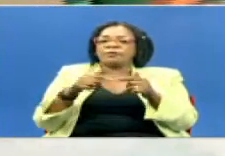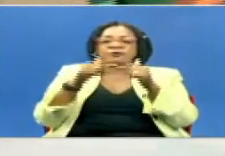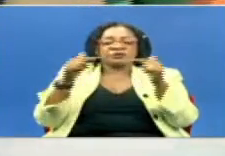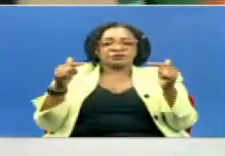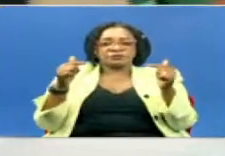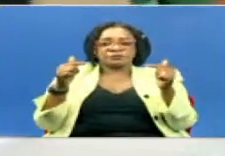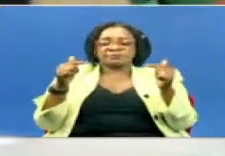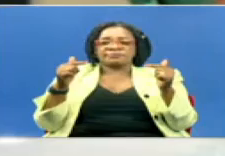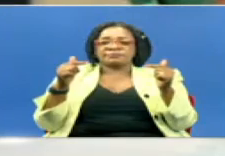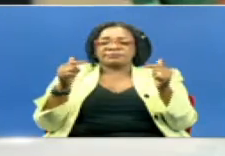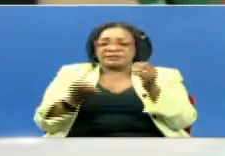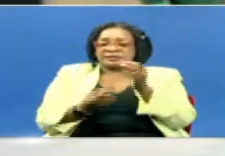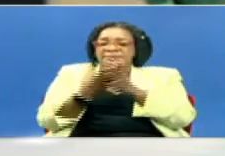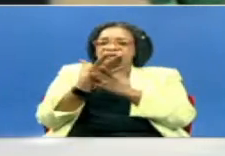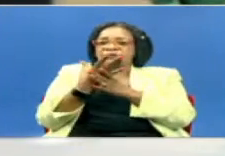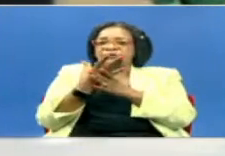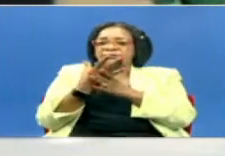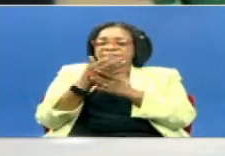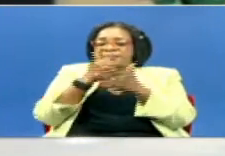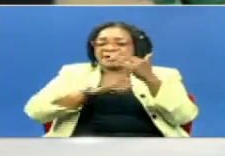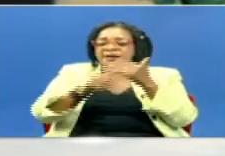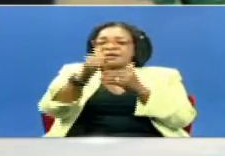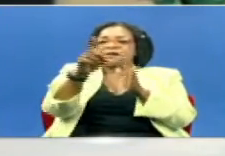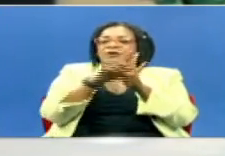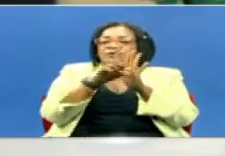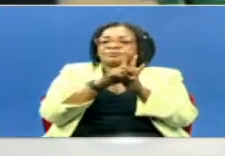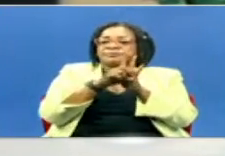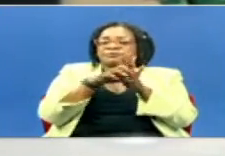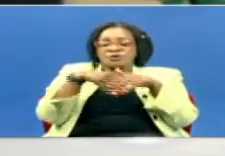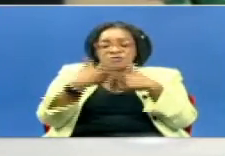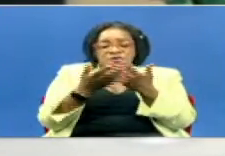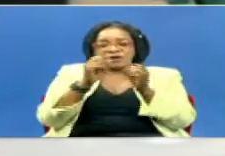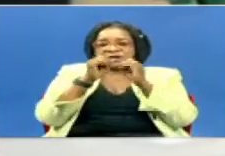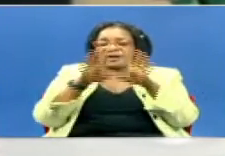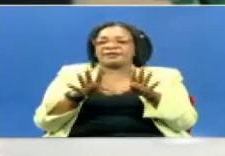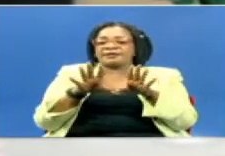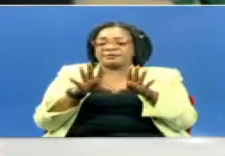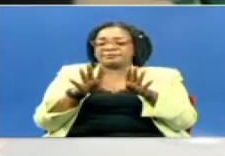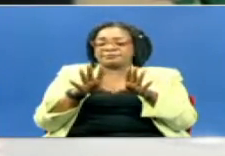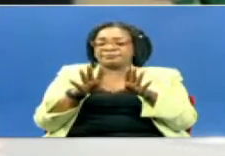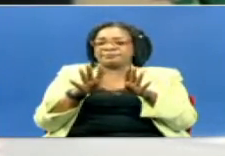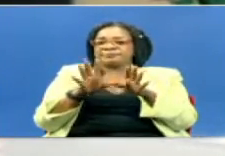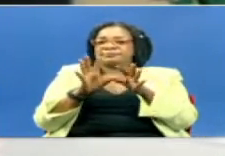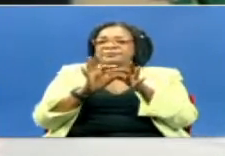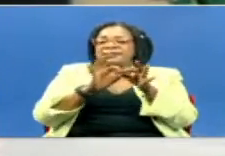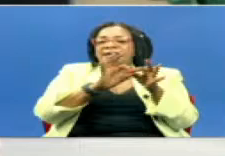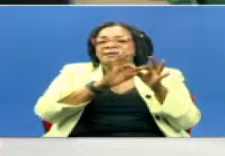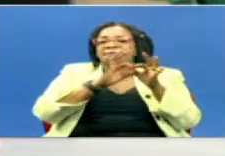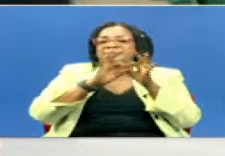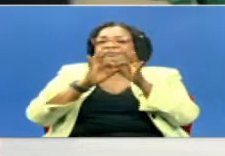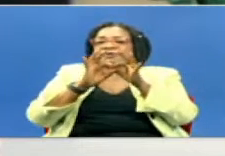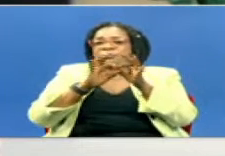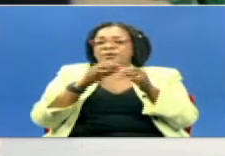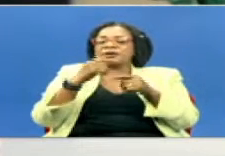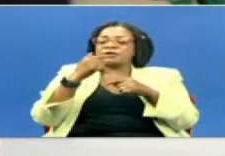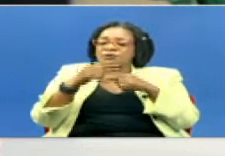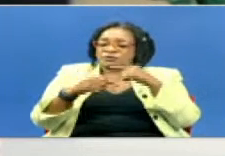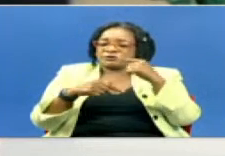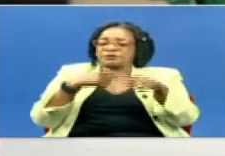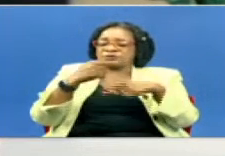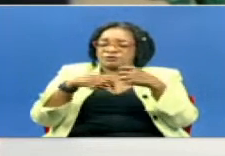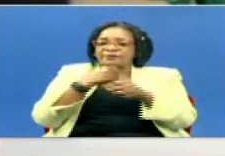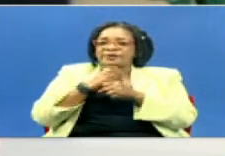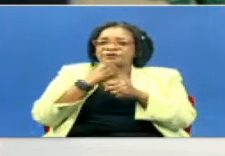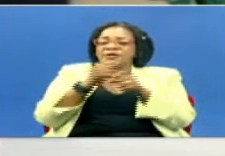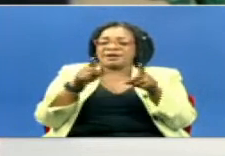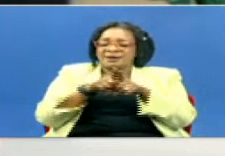of the opposition is established under the law, or whether it is not, Azimio la Umoja wa Kenya will continue to function as